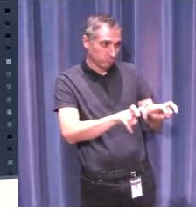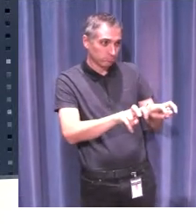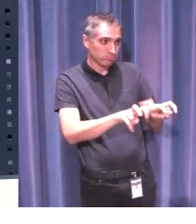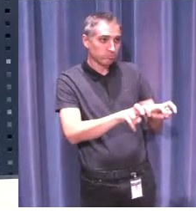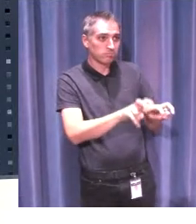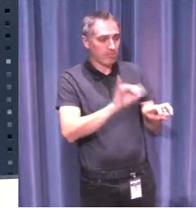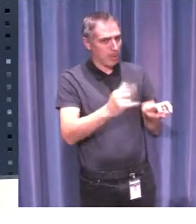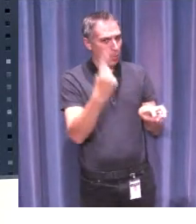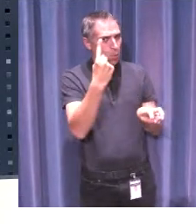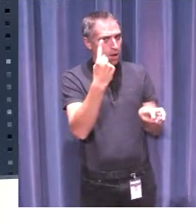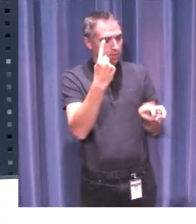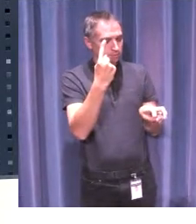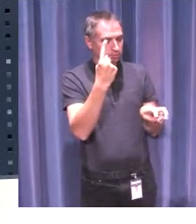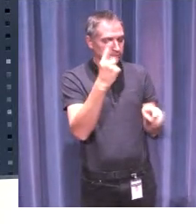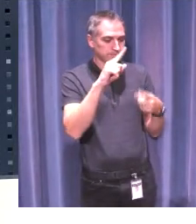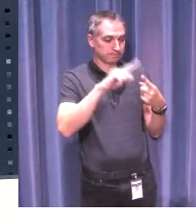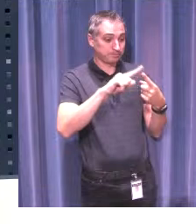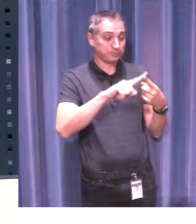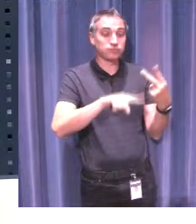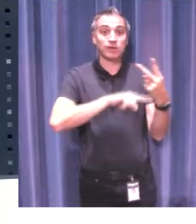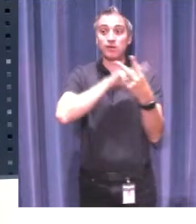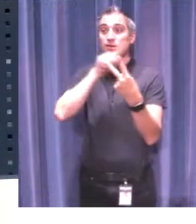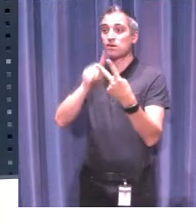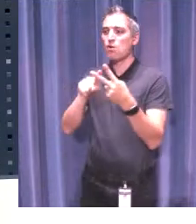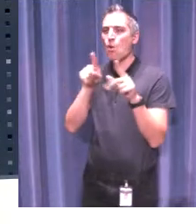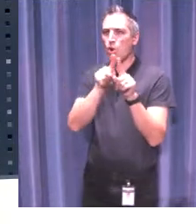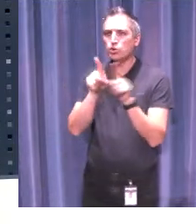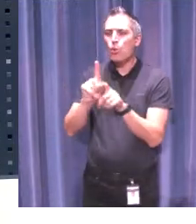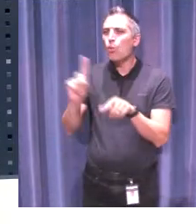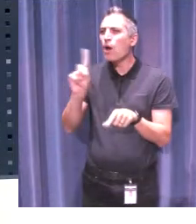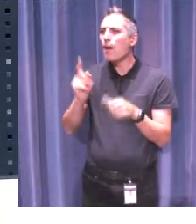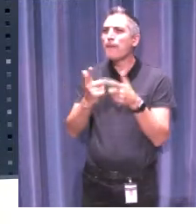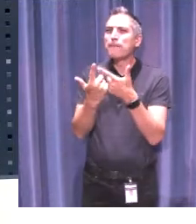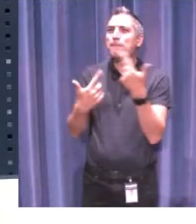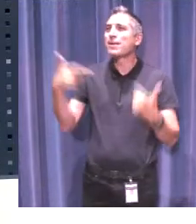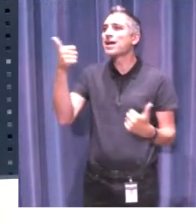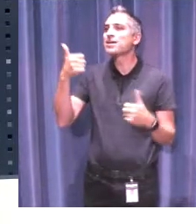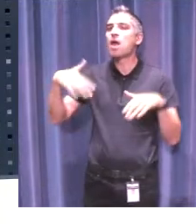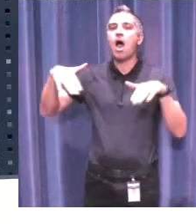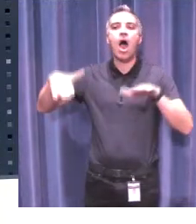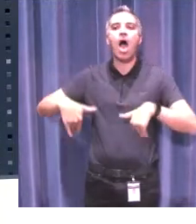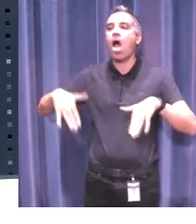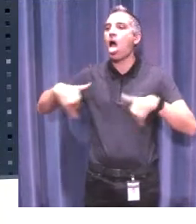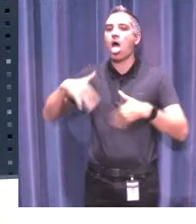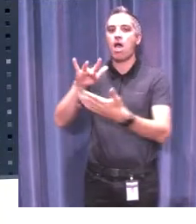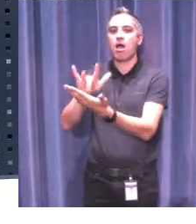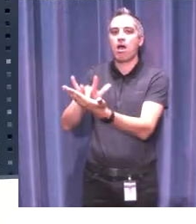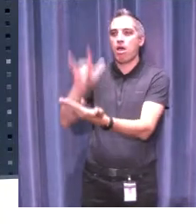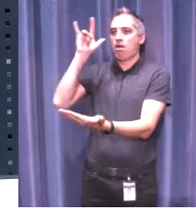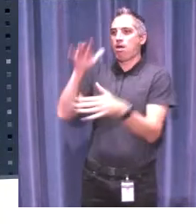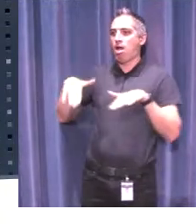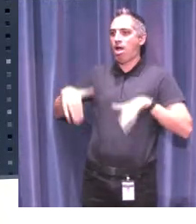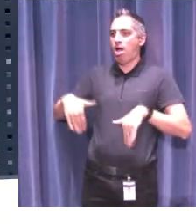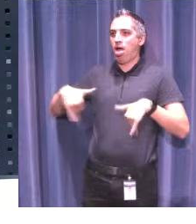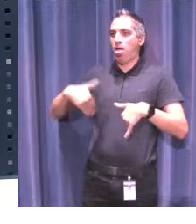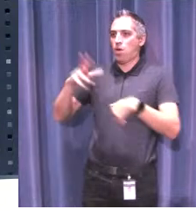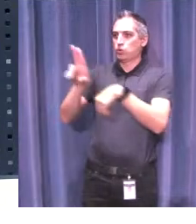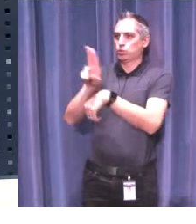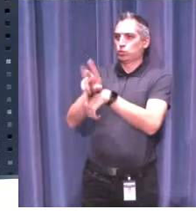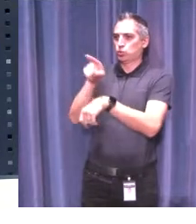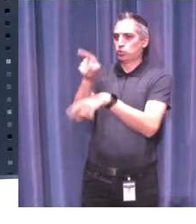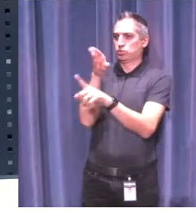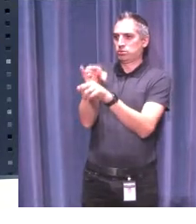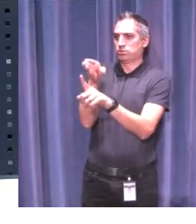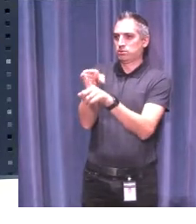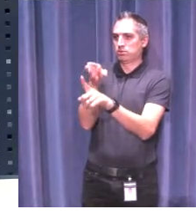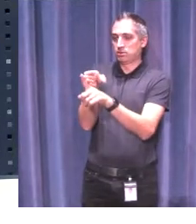set, but also where's the largest untapped potential. So even if the majority of our students aren't moving to